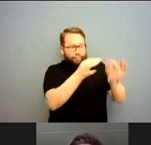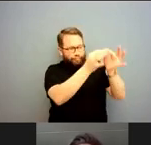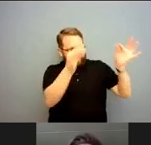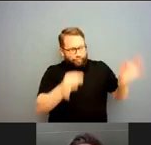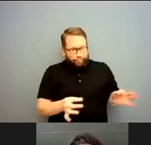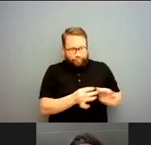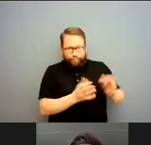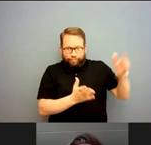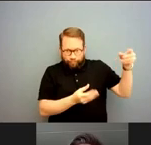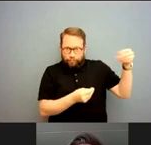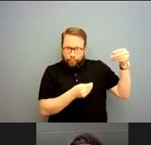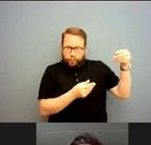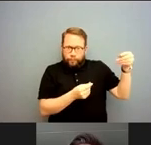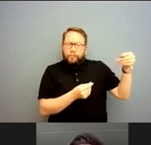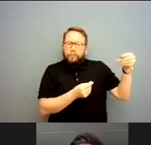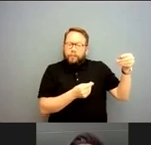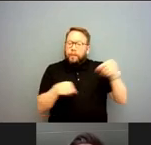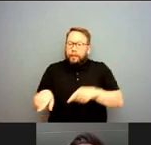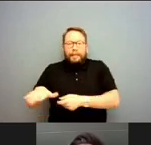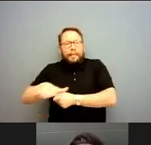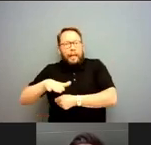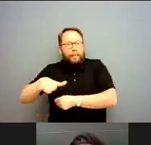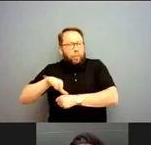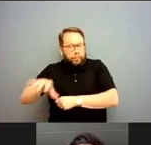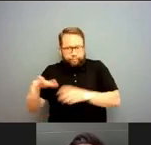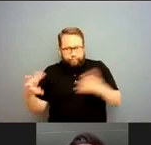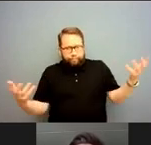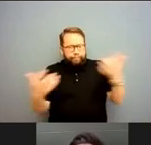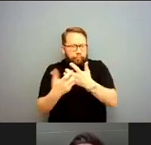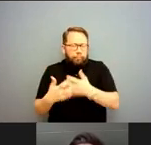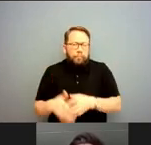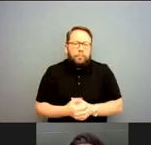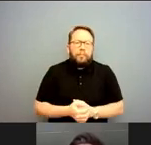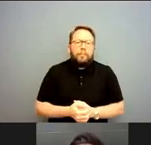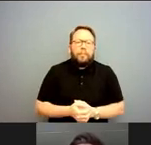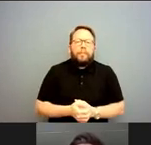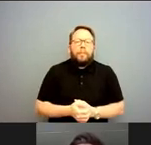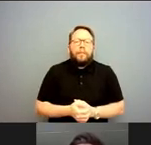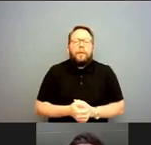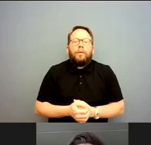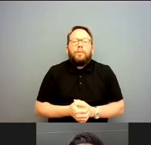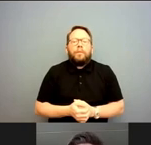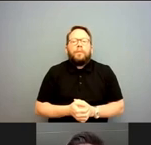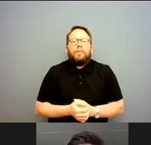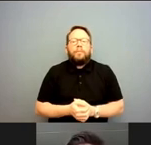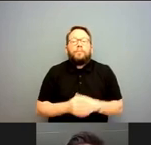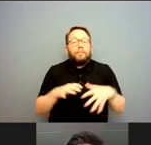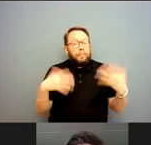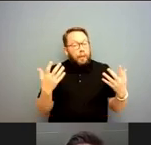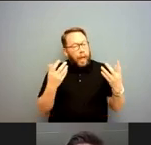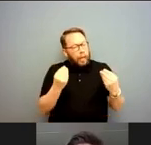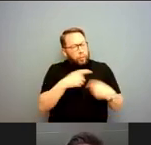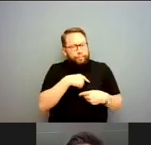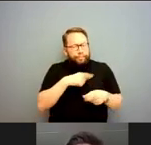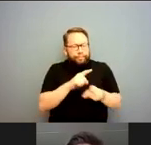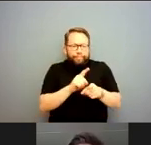The implementation of the Declaration on the Rights of Indigenous Peoples has not been a success story in